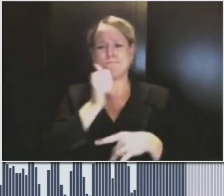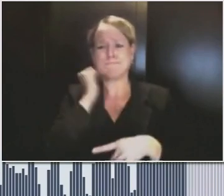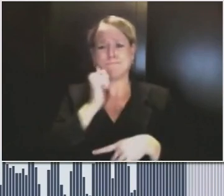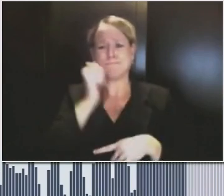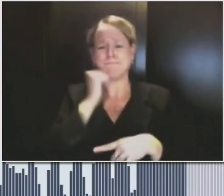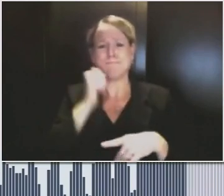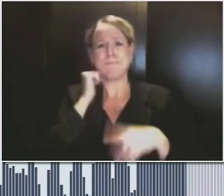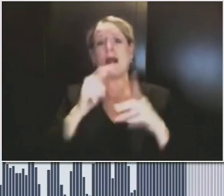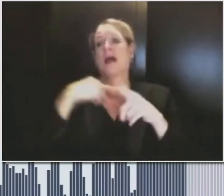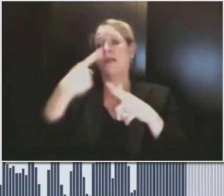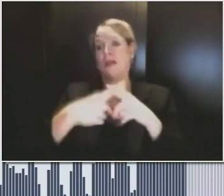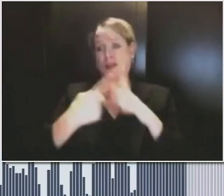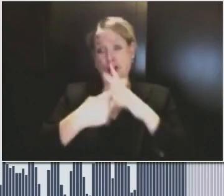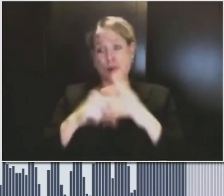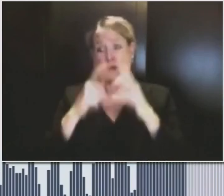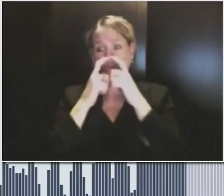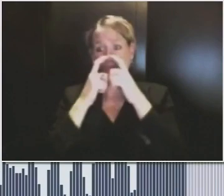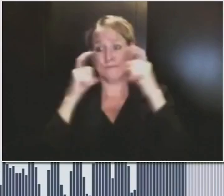I don't, thank you.